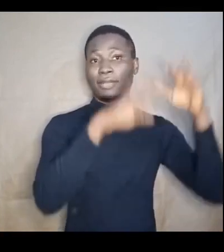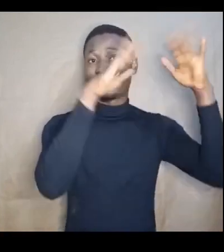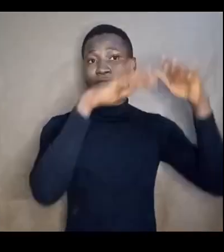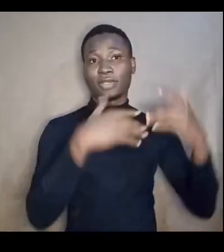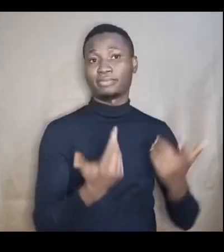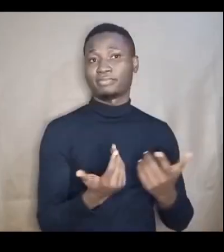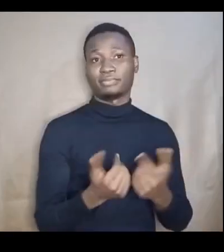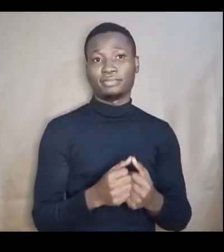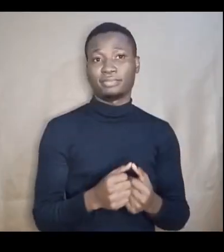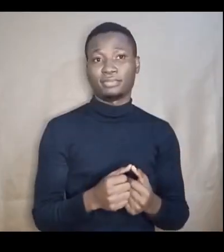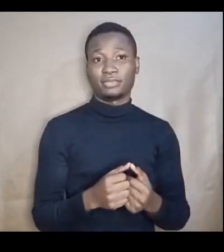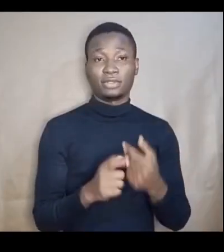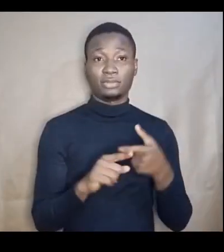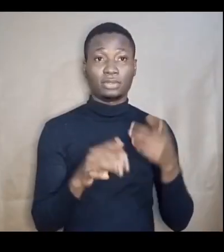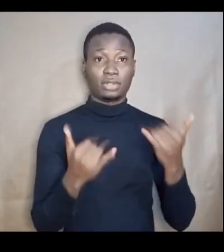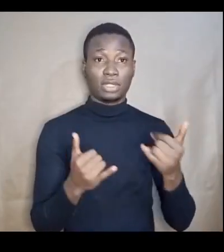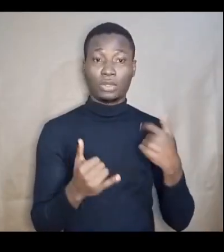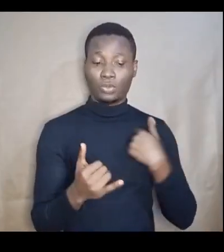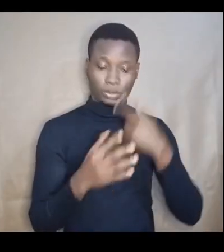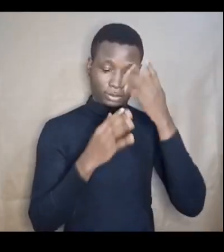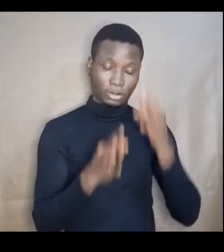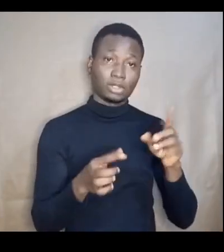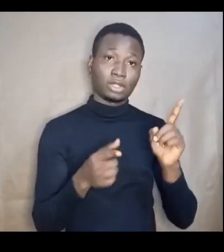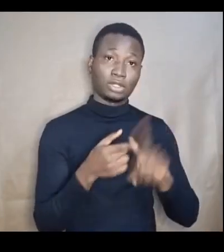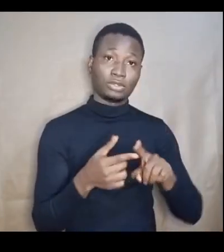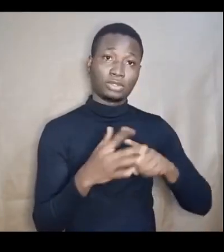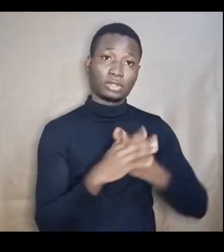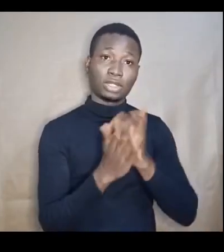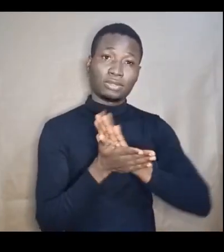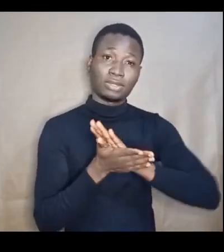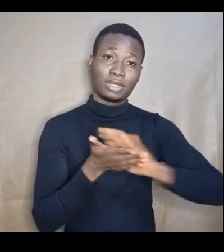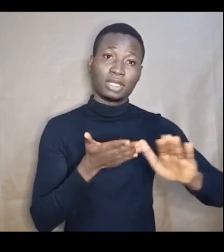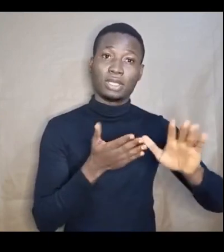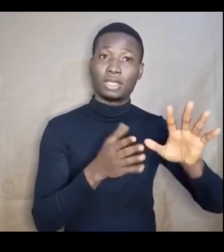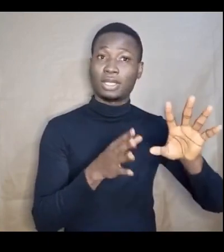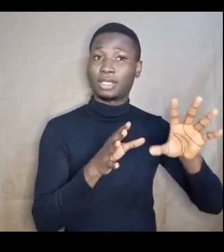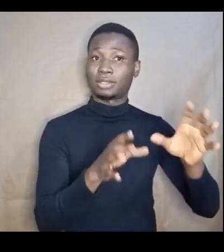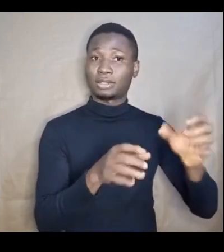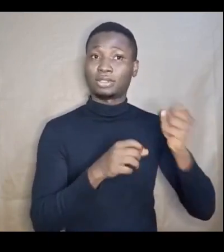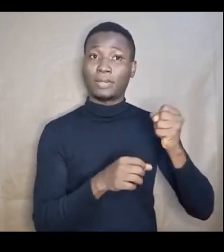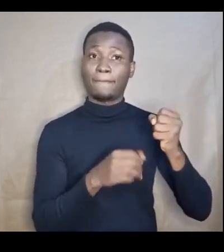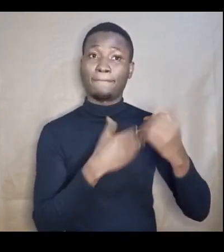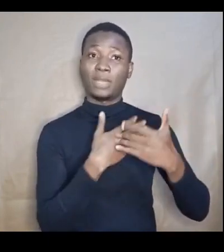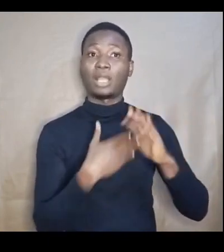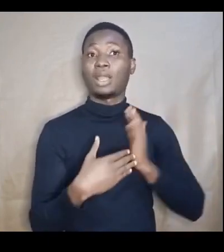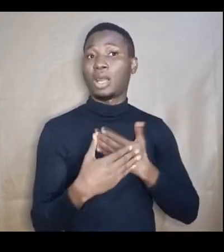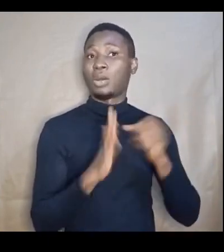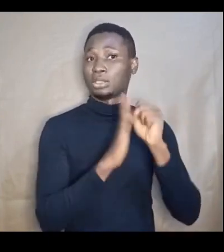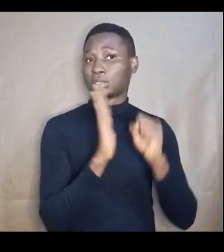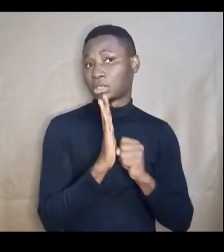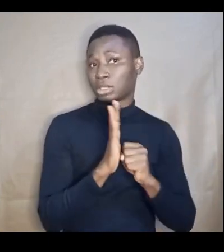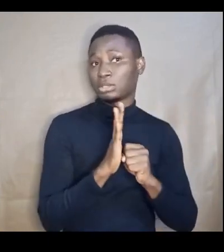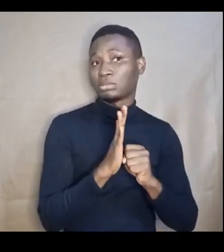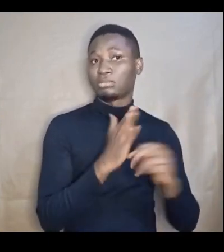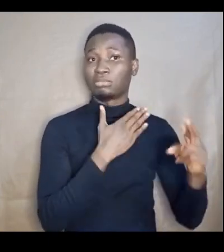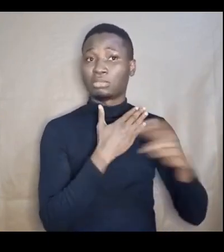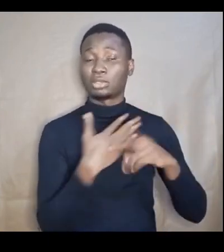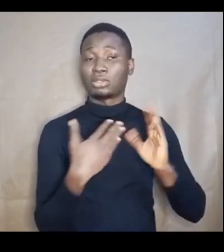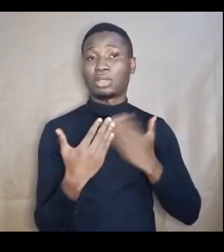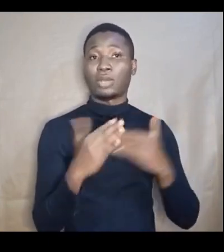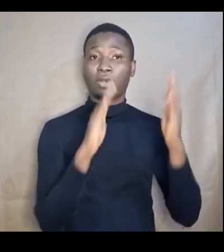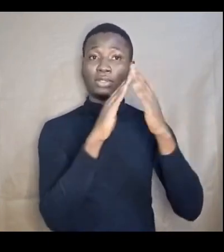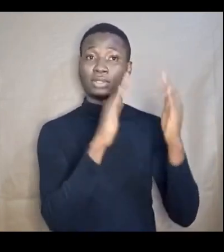done. We began the process of reclaiming back our state, taking back our city, rebuilding our nation. Our